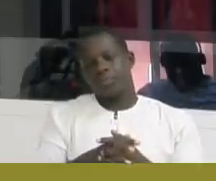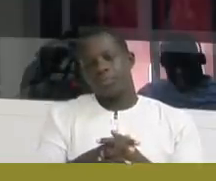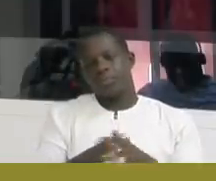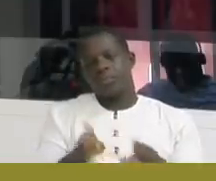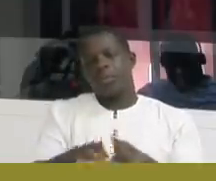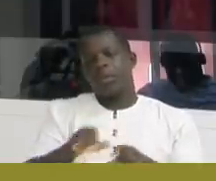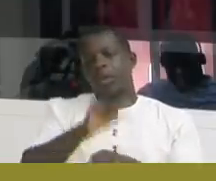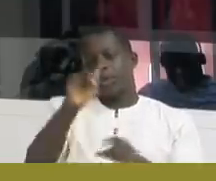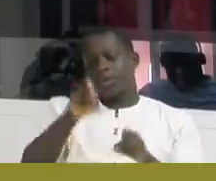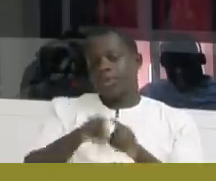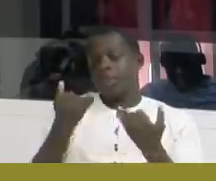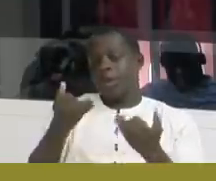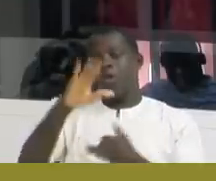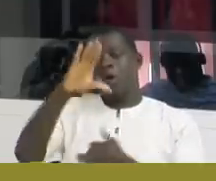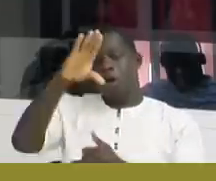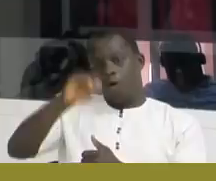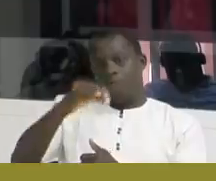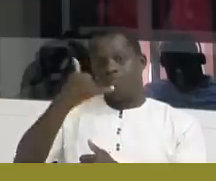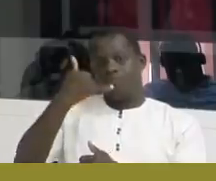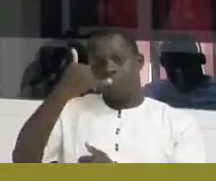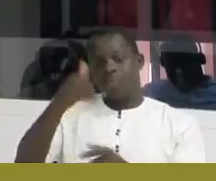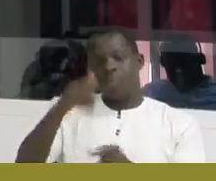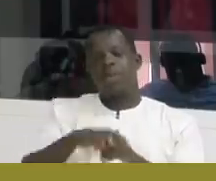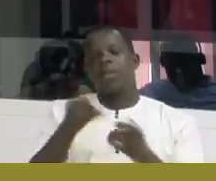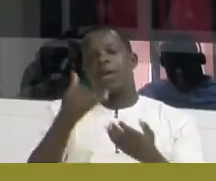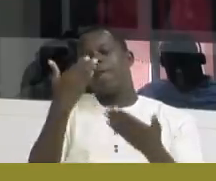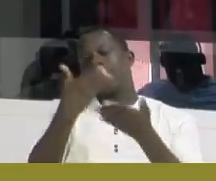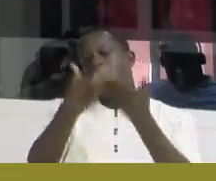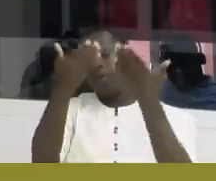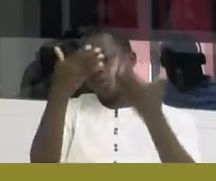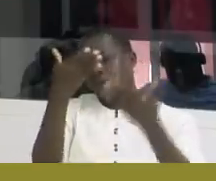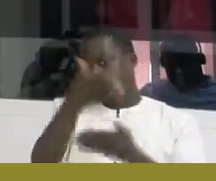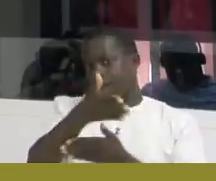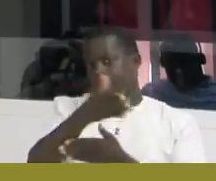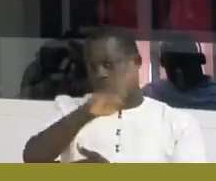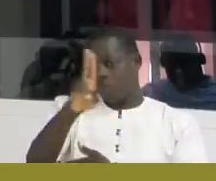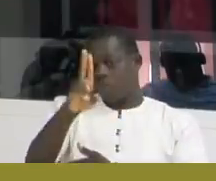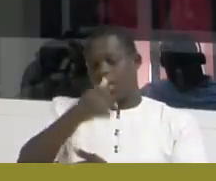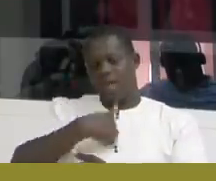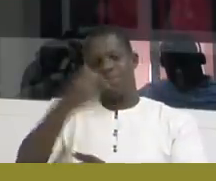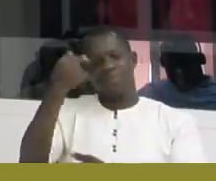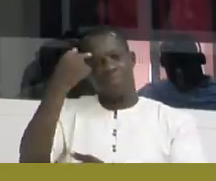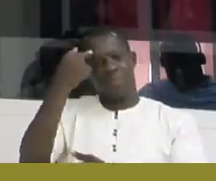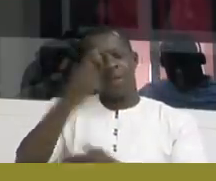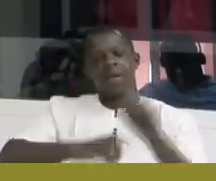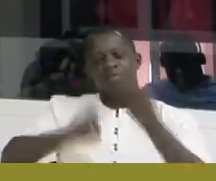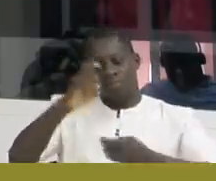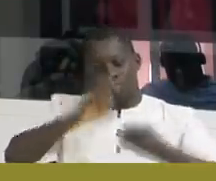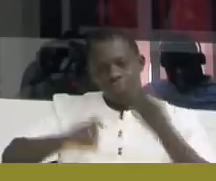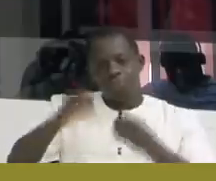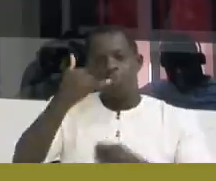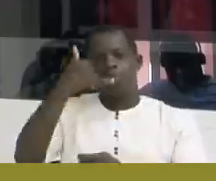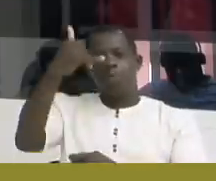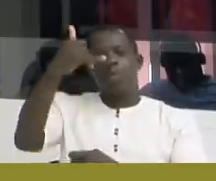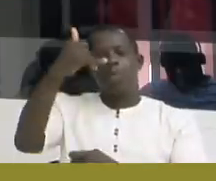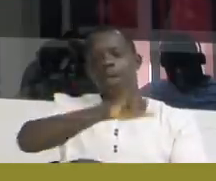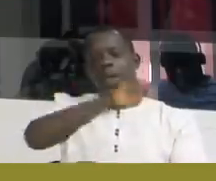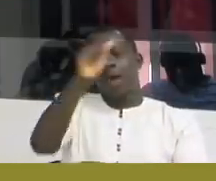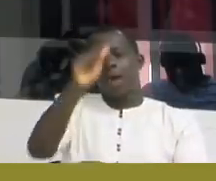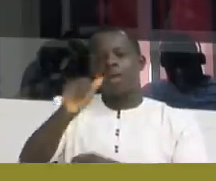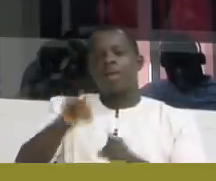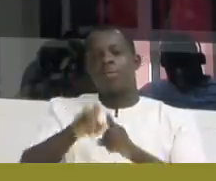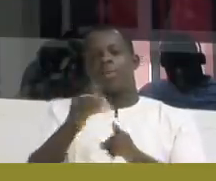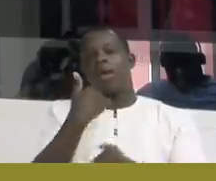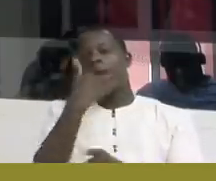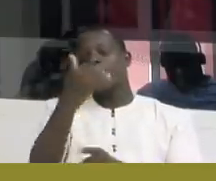and then he hung up. But it didn't end there. I think he called again, and then